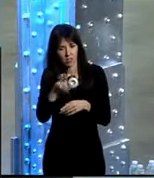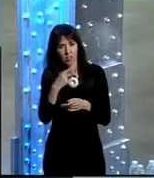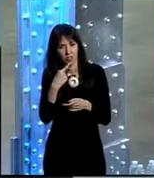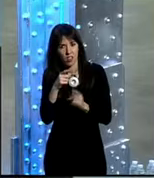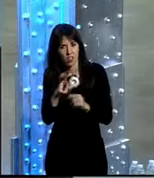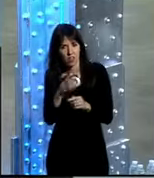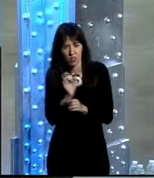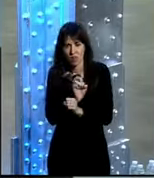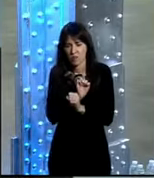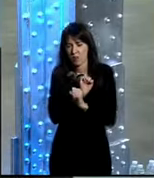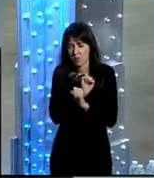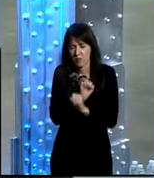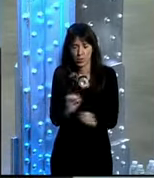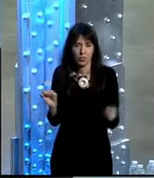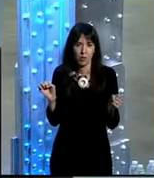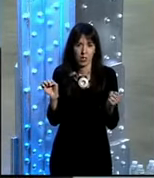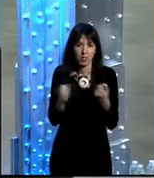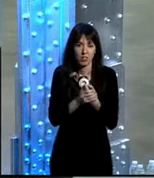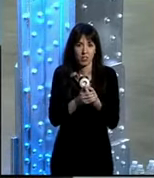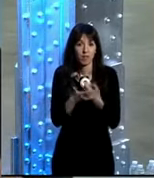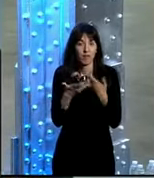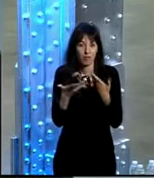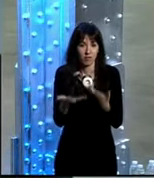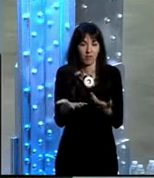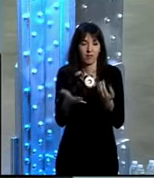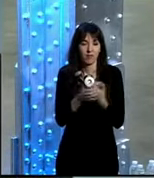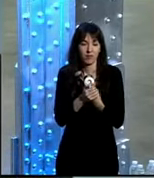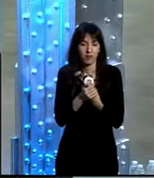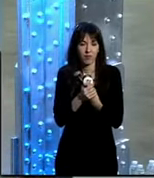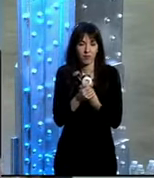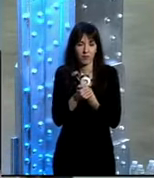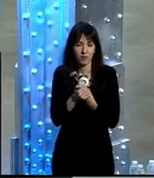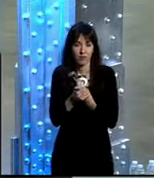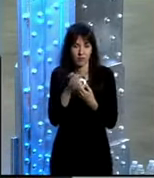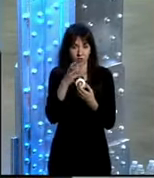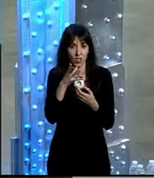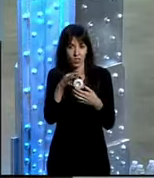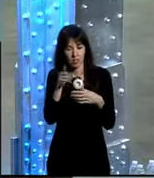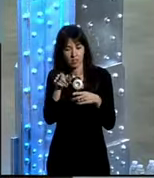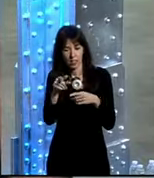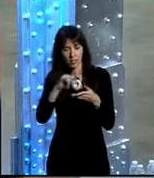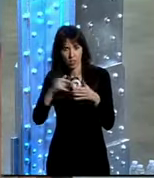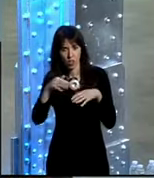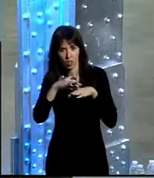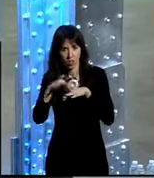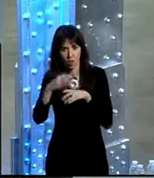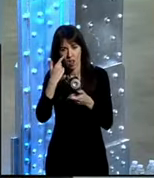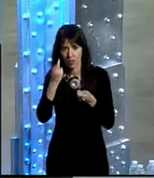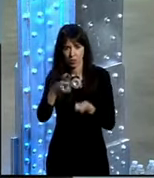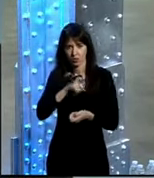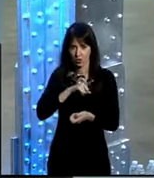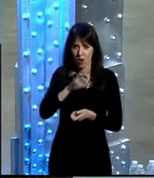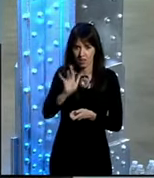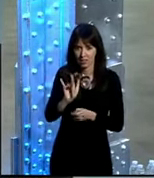impossible. And so then it's driving us. Then it's actually, controlling us. But once again, I'm sort of